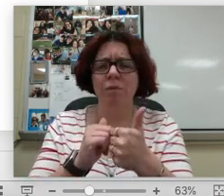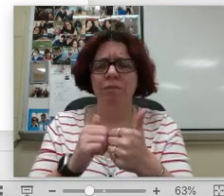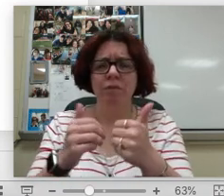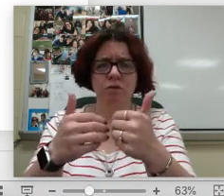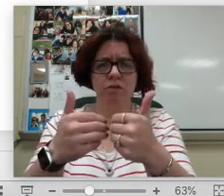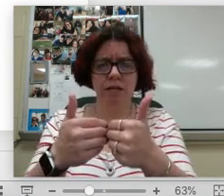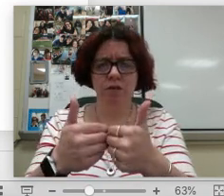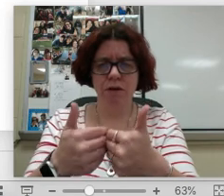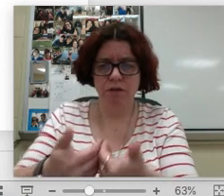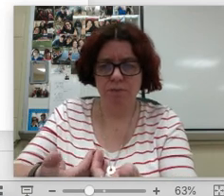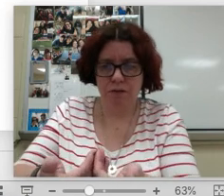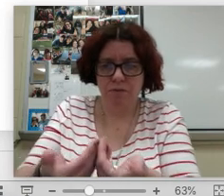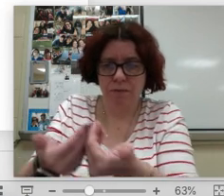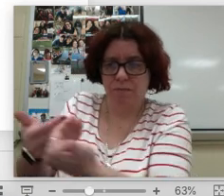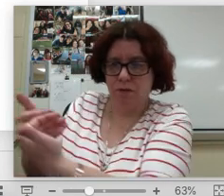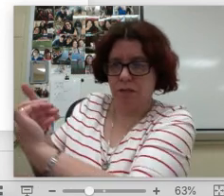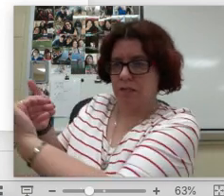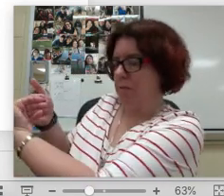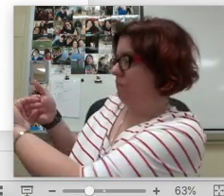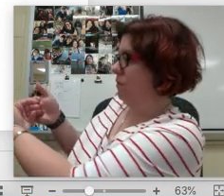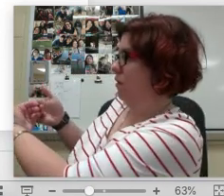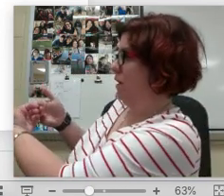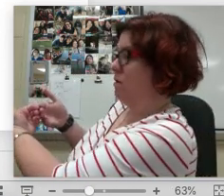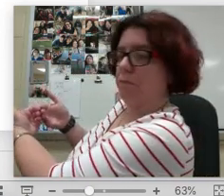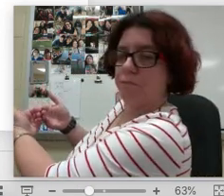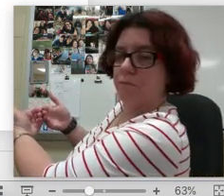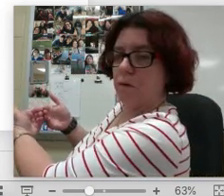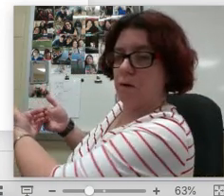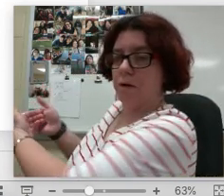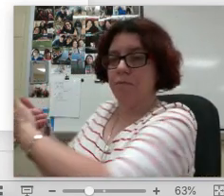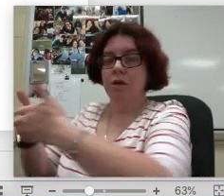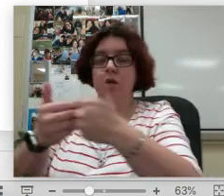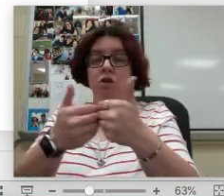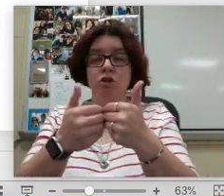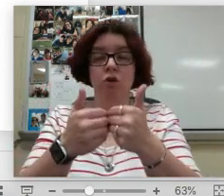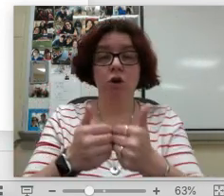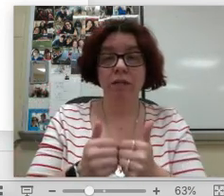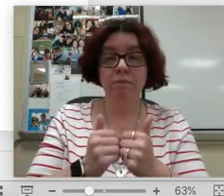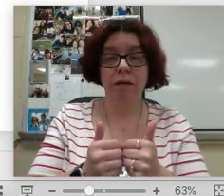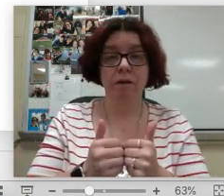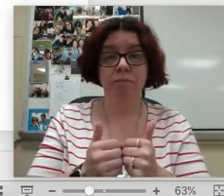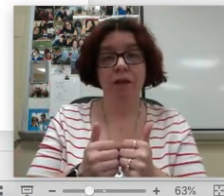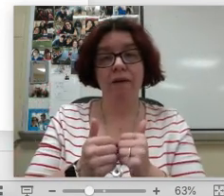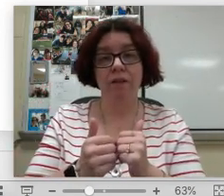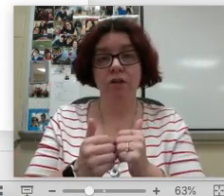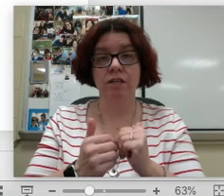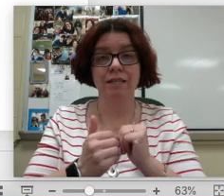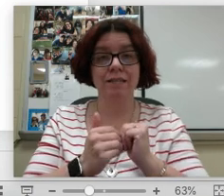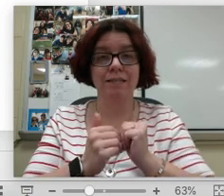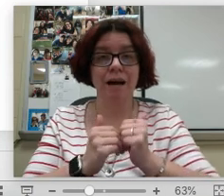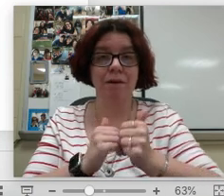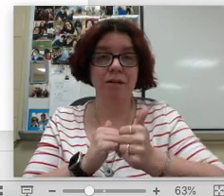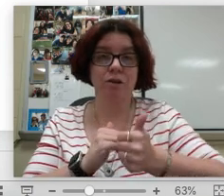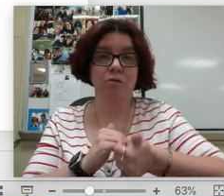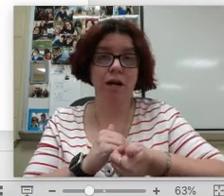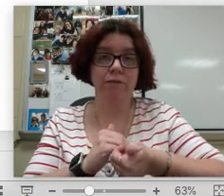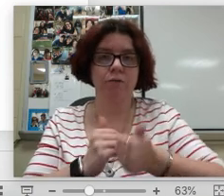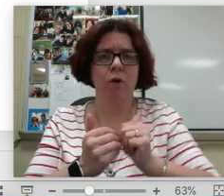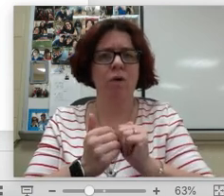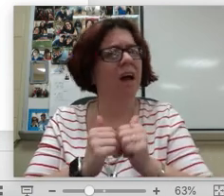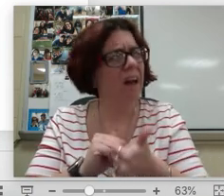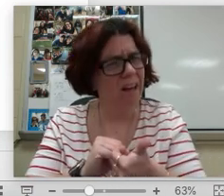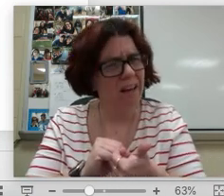How? So you take your fingertips, I'm going to flip them so you can see them. They're like this, okay? So you're holding them here, and then you're going to take the dominant and you're going to